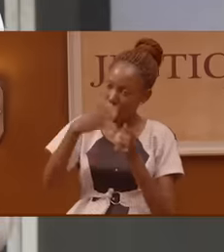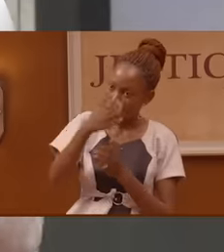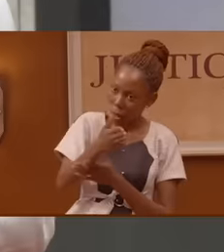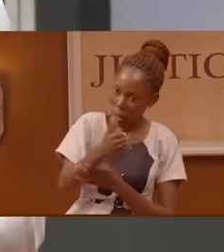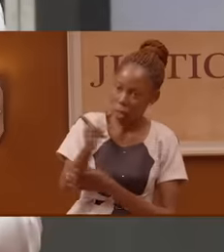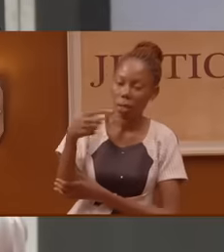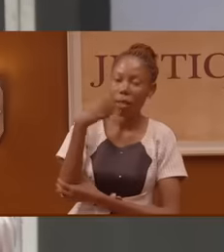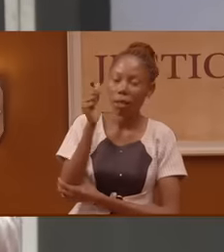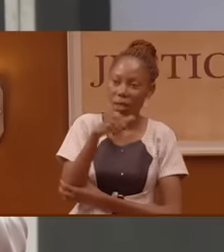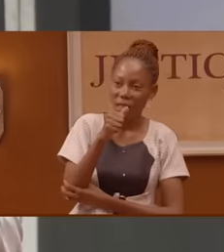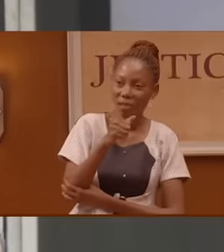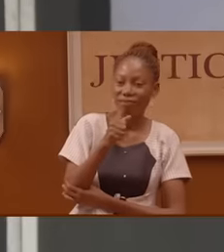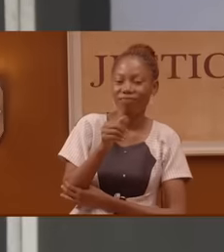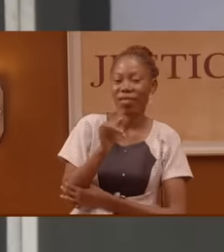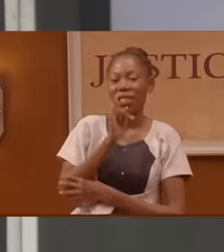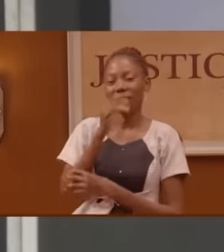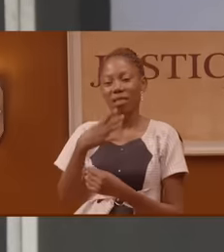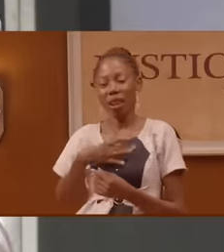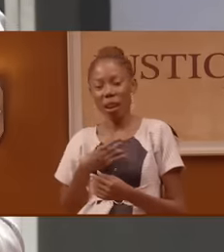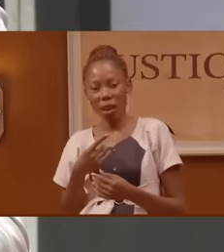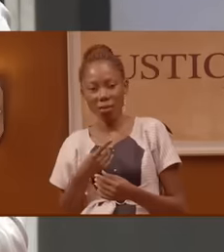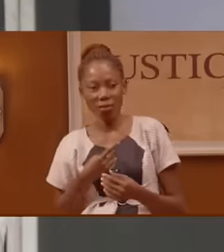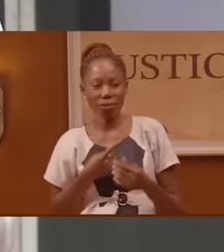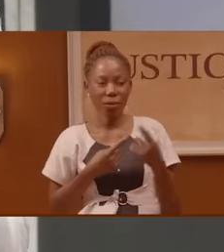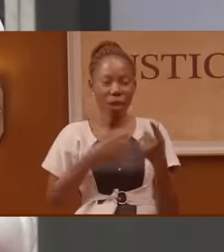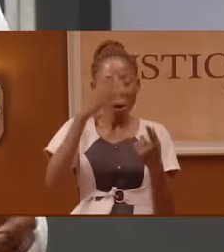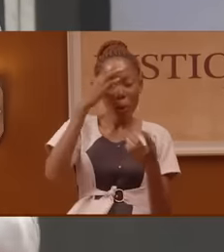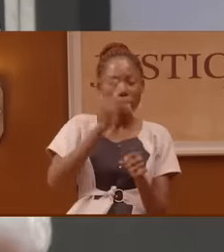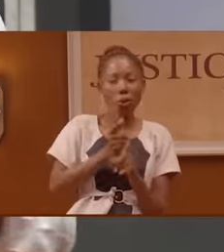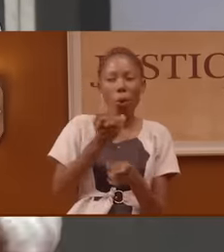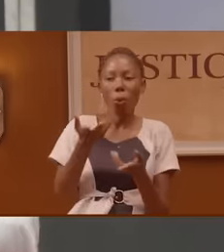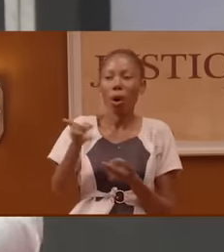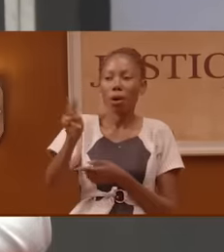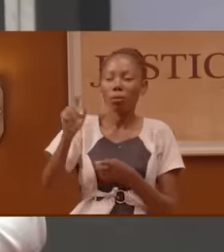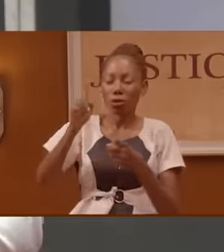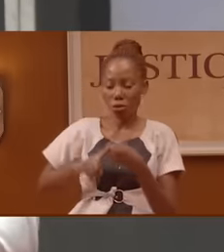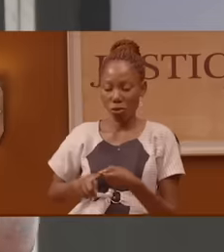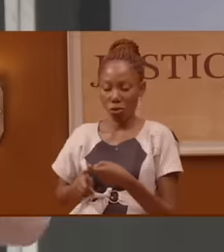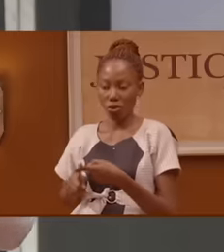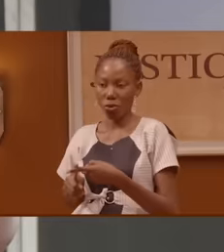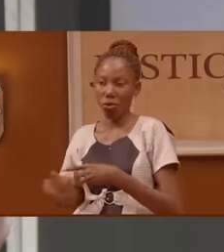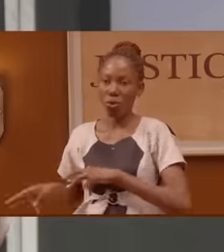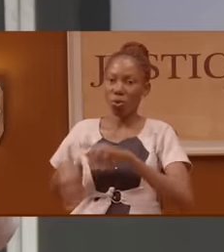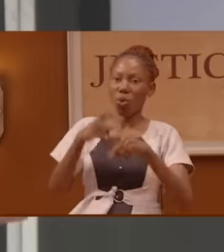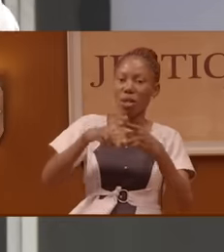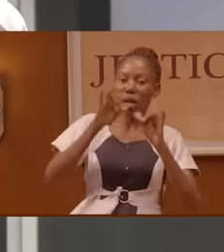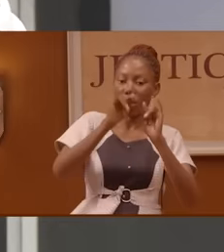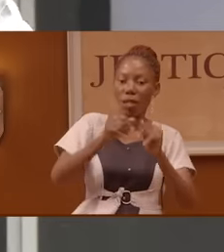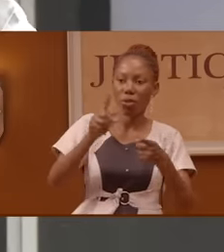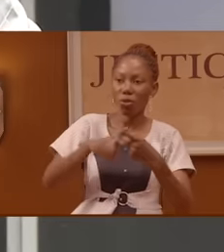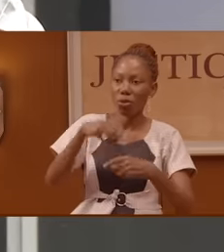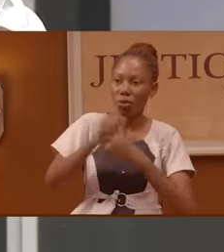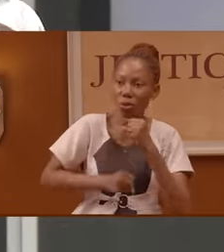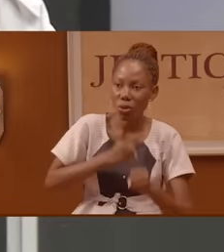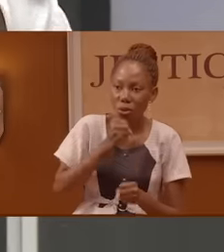was like he was trying to kind of condemn me to that place. He knows I'm not going to nurture my child enough. This place we are talking about is in